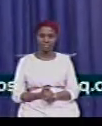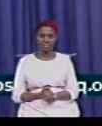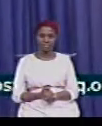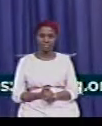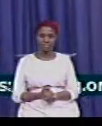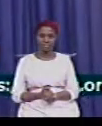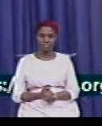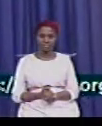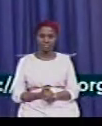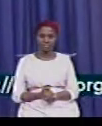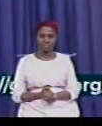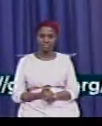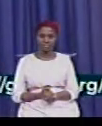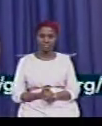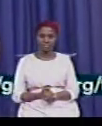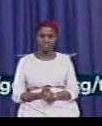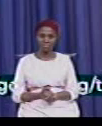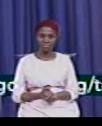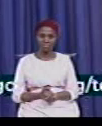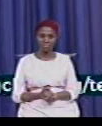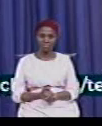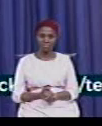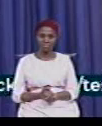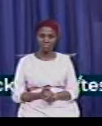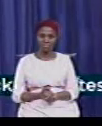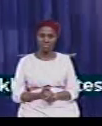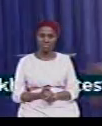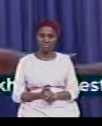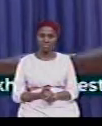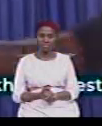Paya, Mammy, to be cussed Yanko Pen, amen.